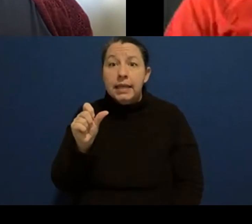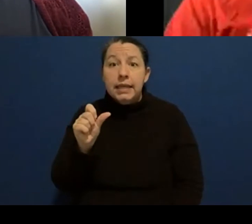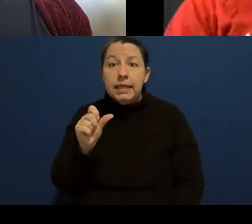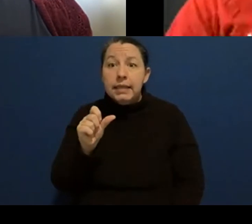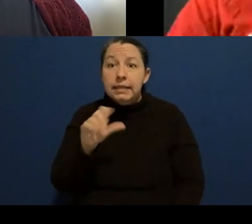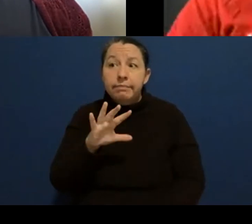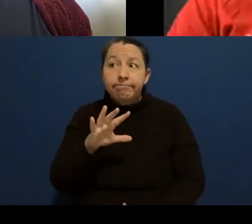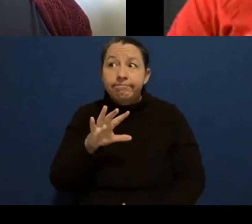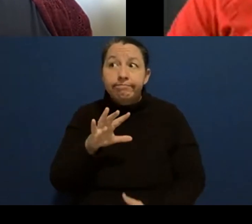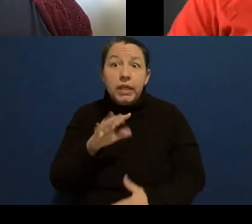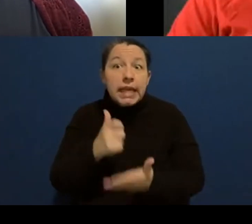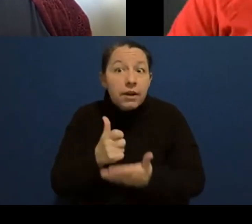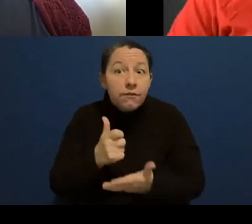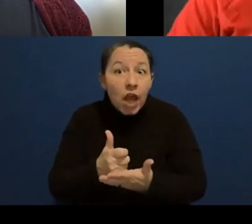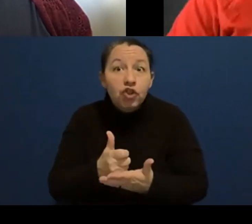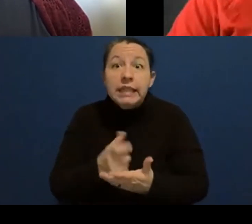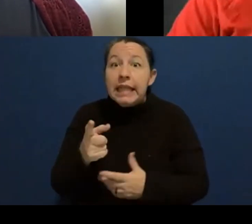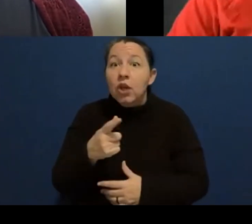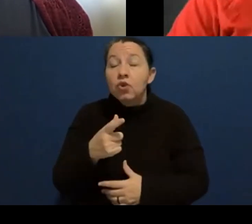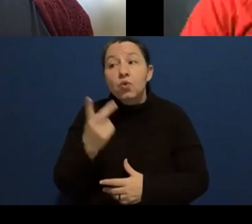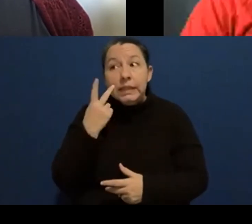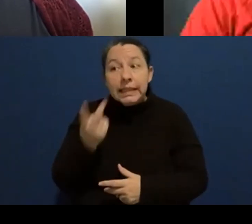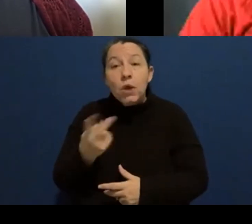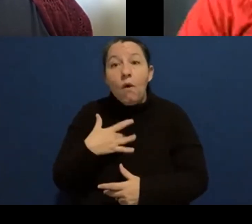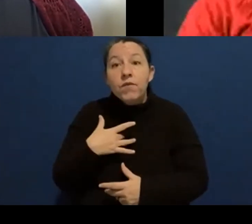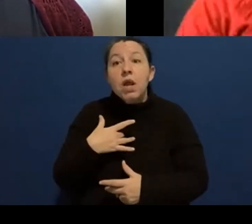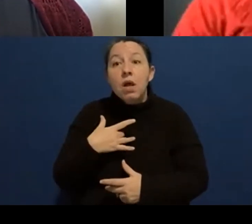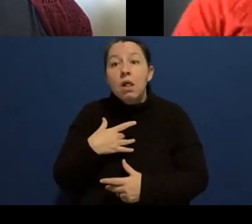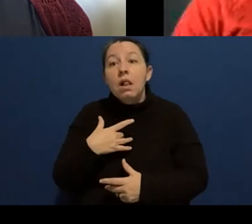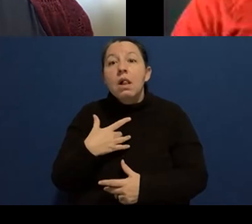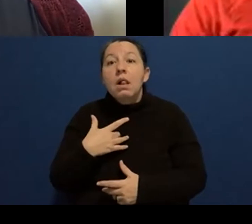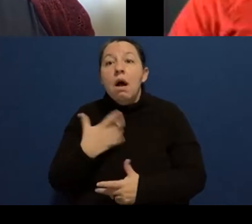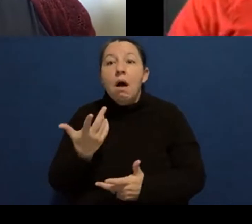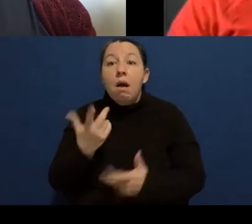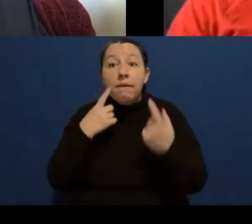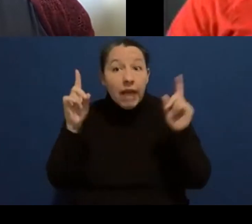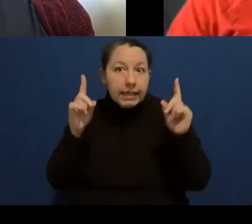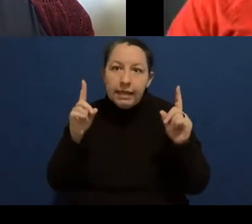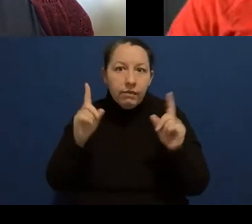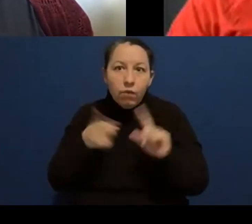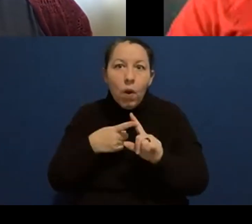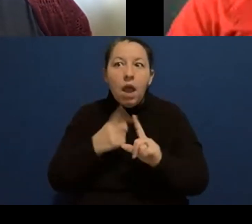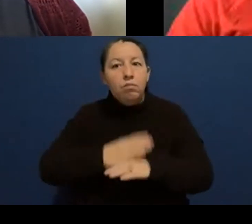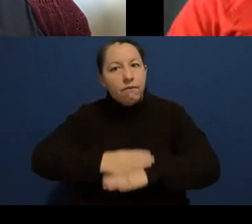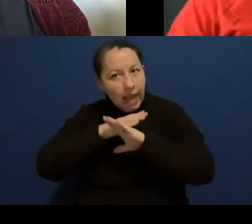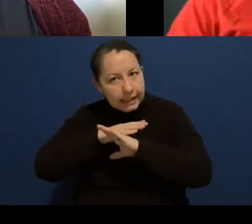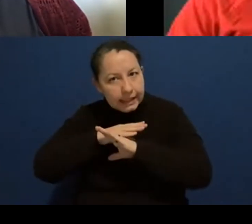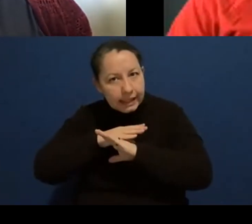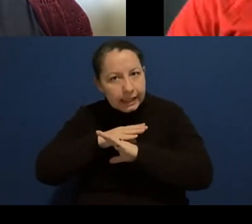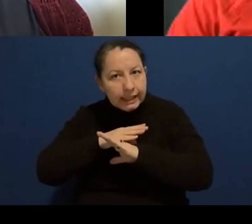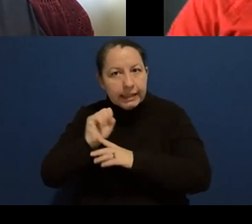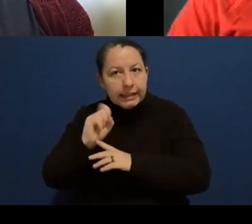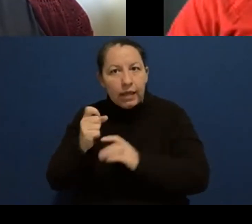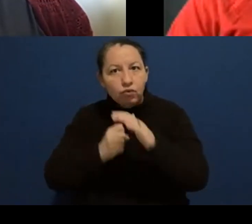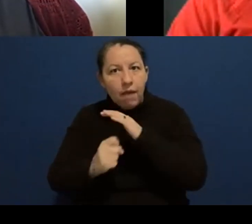feel are effective when it comes to prevention of sex trafficking, particularly like within your communities, or is that something that